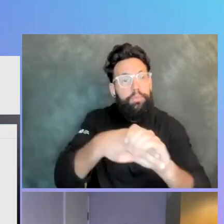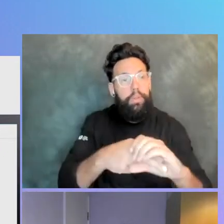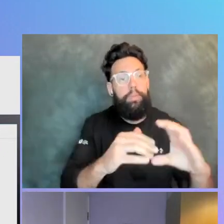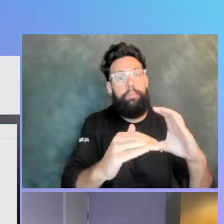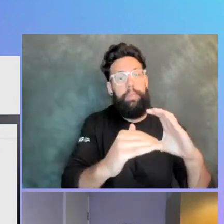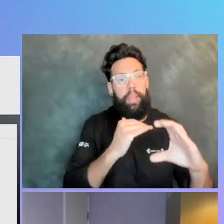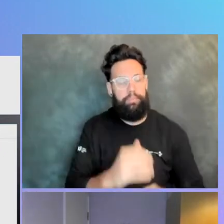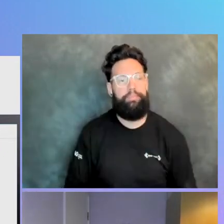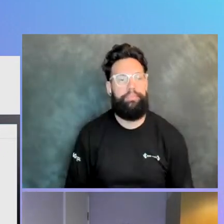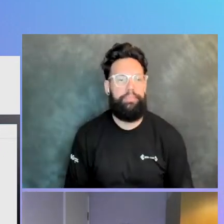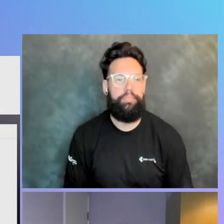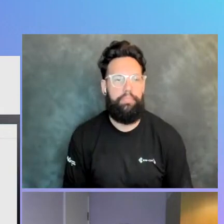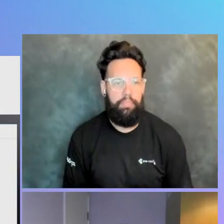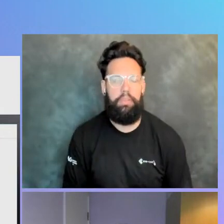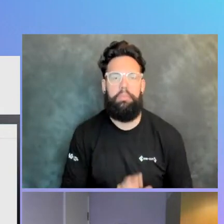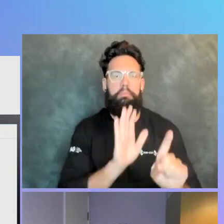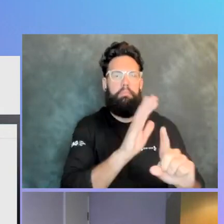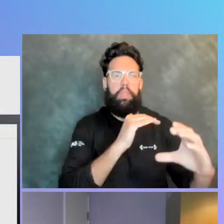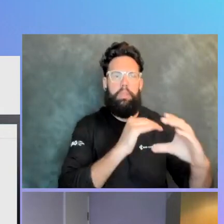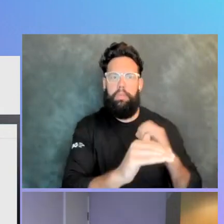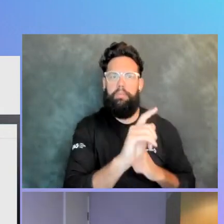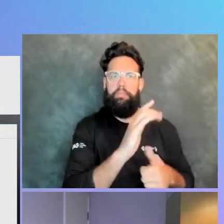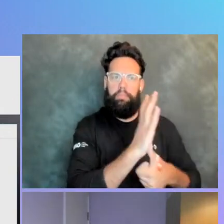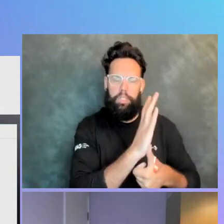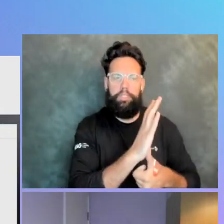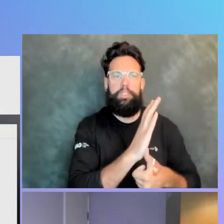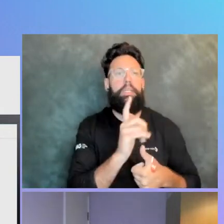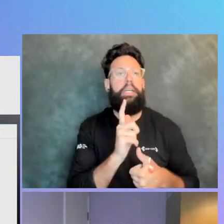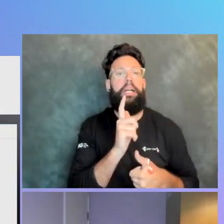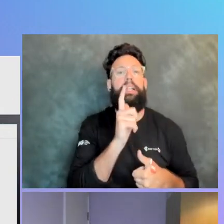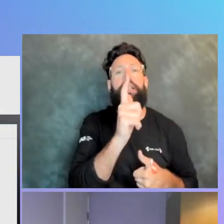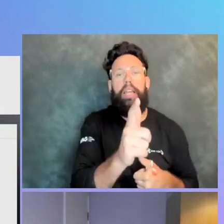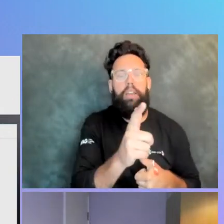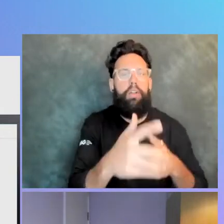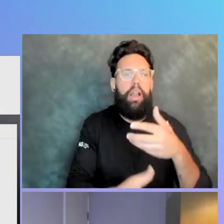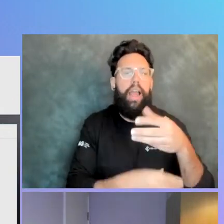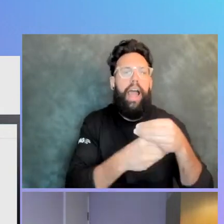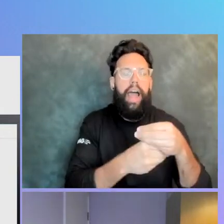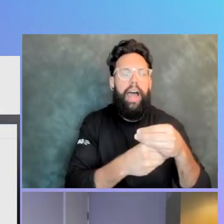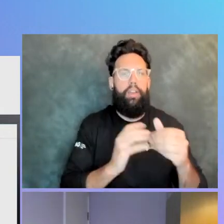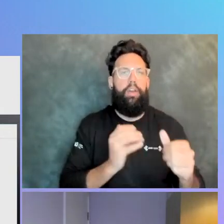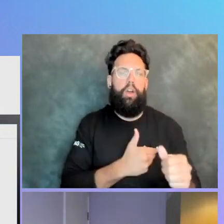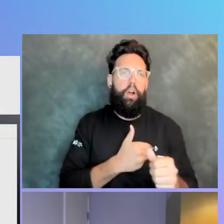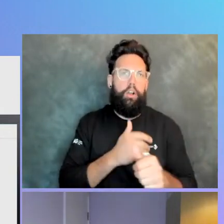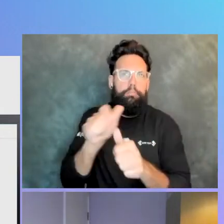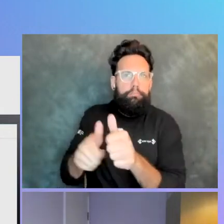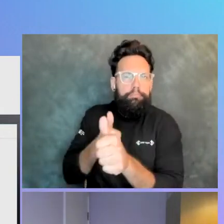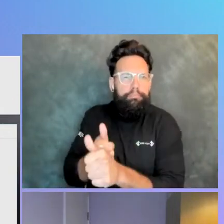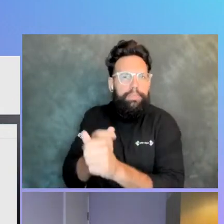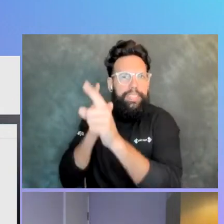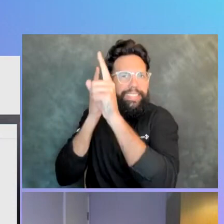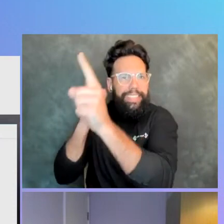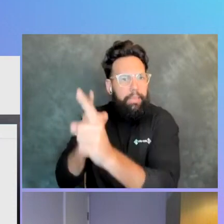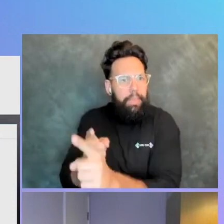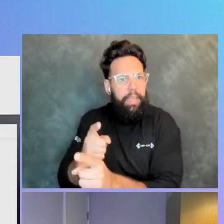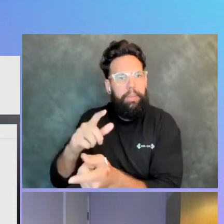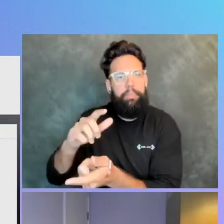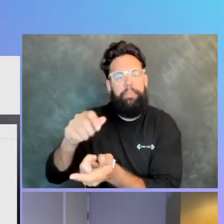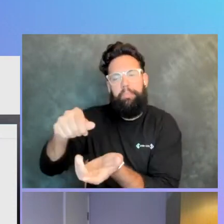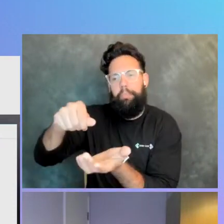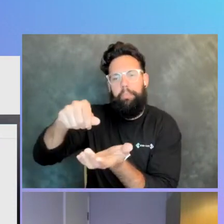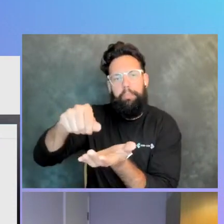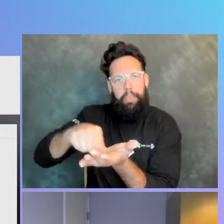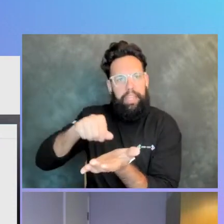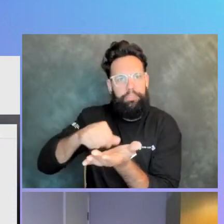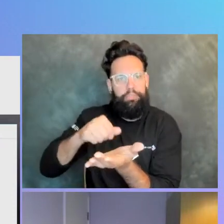Later down the road, we developed the statement page further, adding a paragraph about the panel, along with a child page that's specifically about